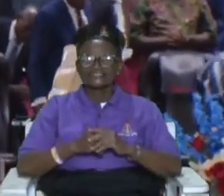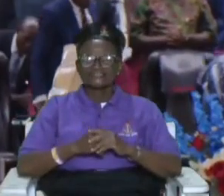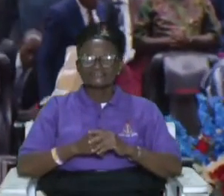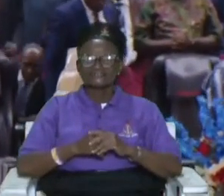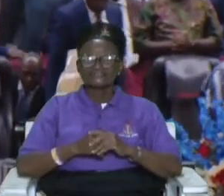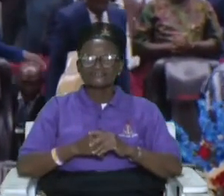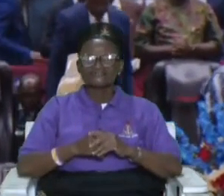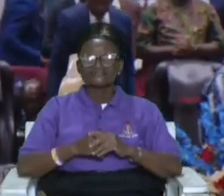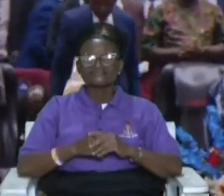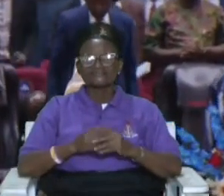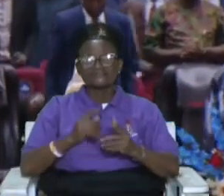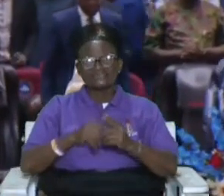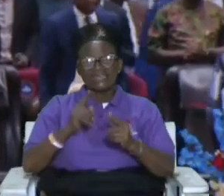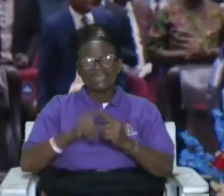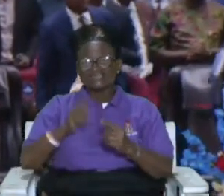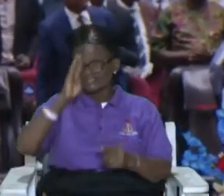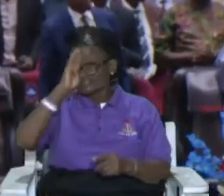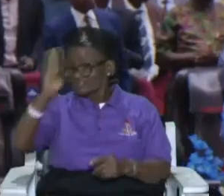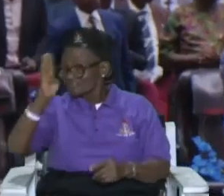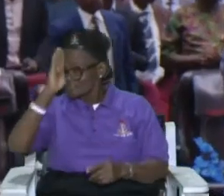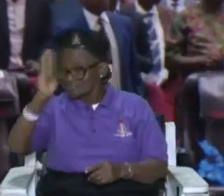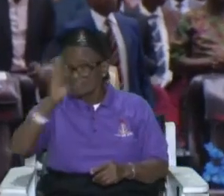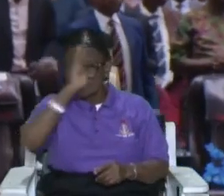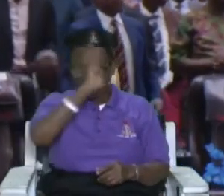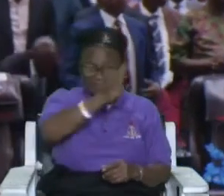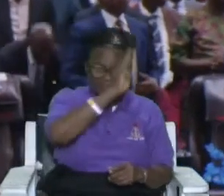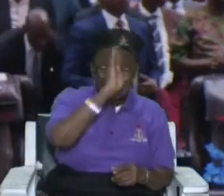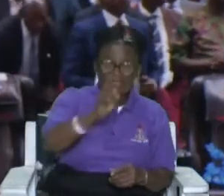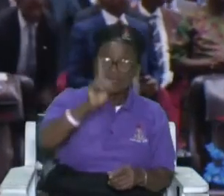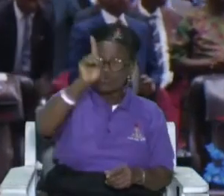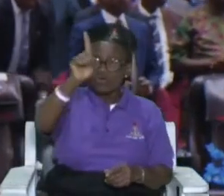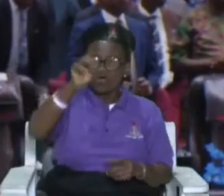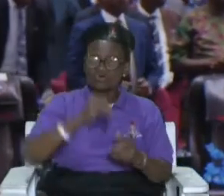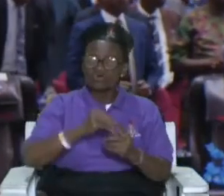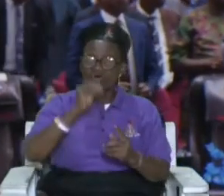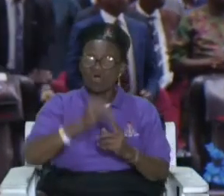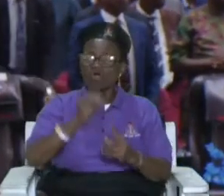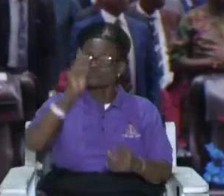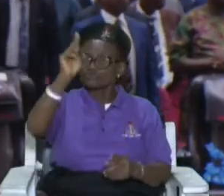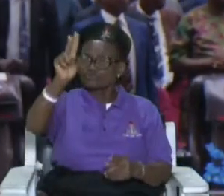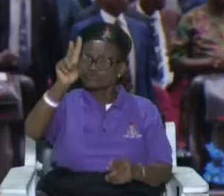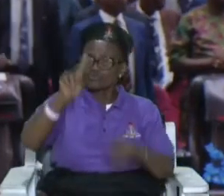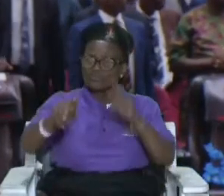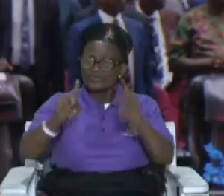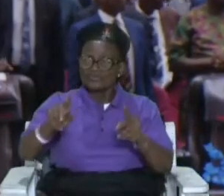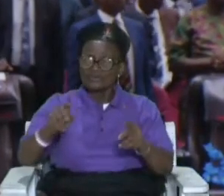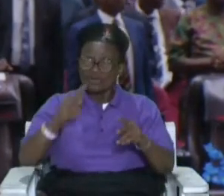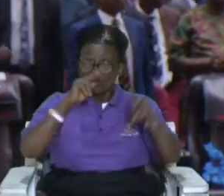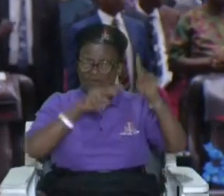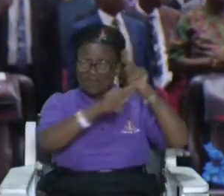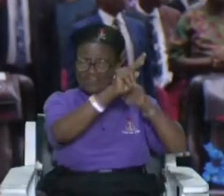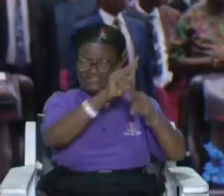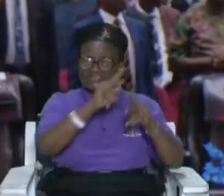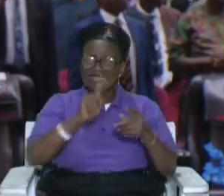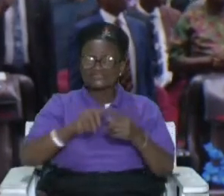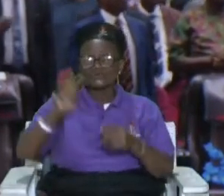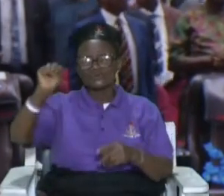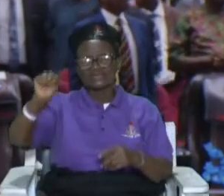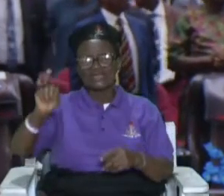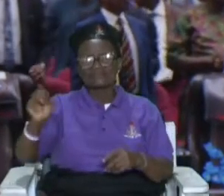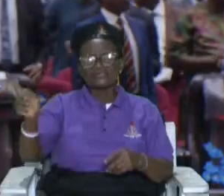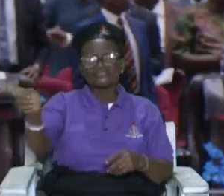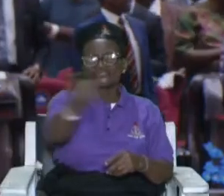Well, then shake up with one or two people and prophesy to them. You will taste the fire of God